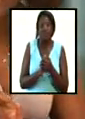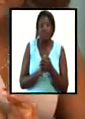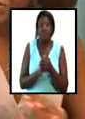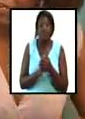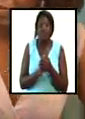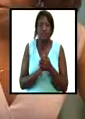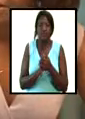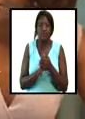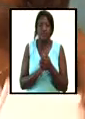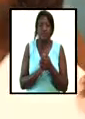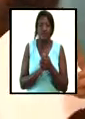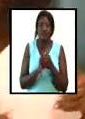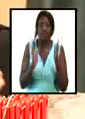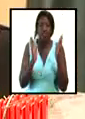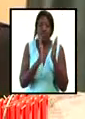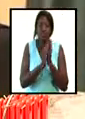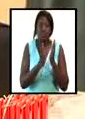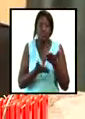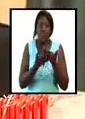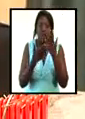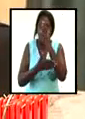Please escort me to the stop.